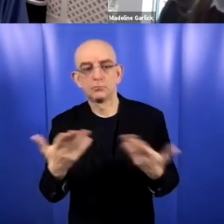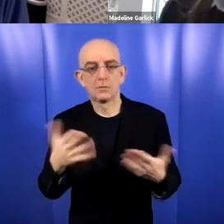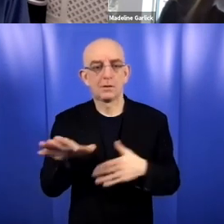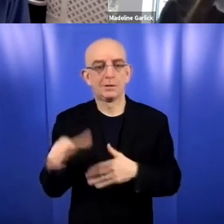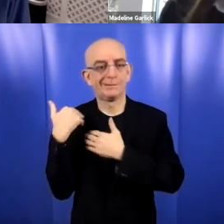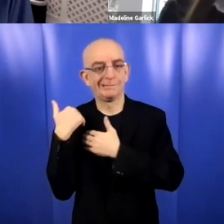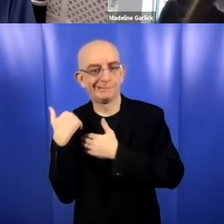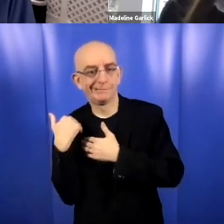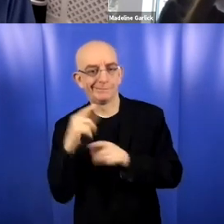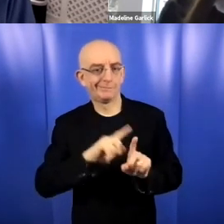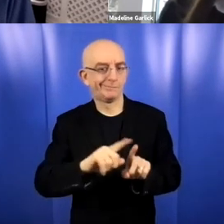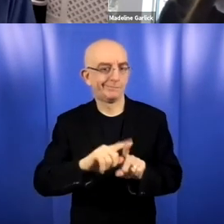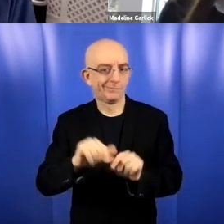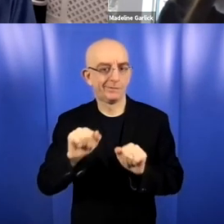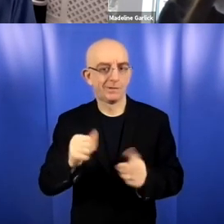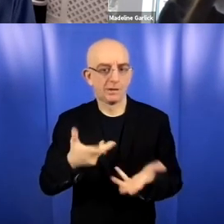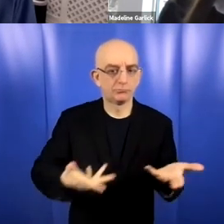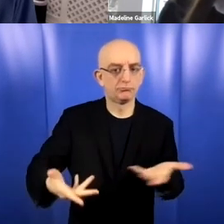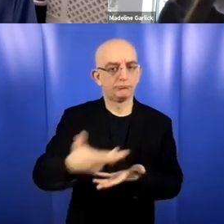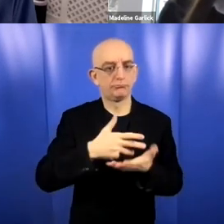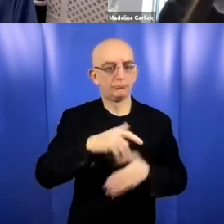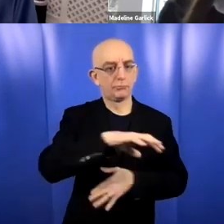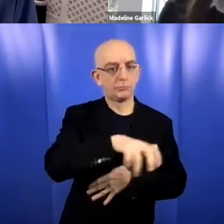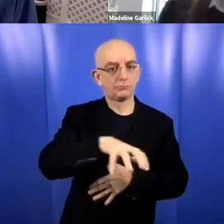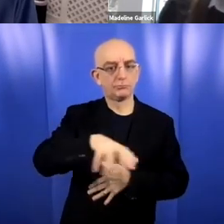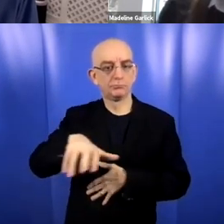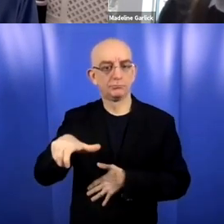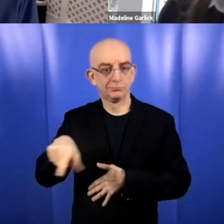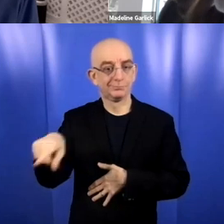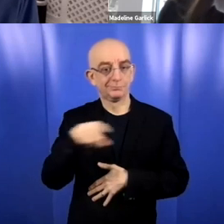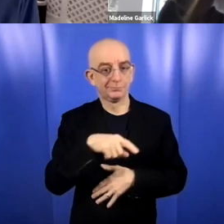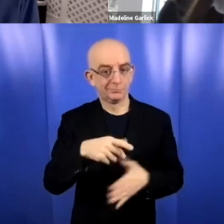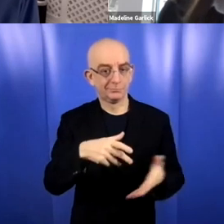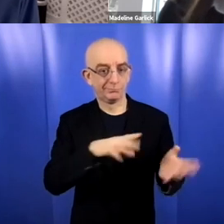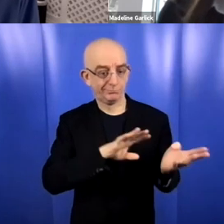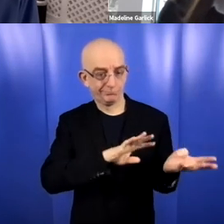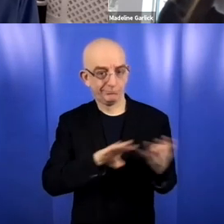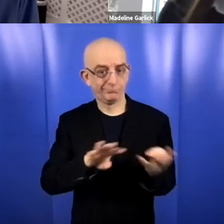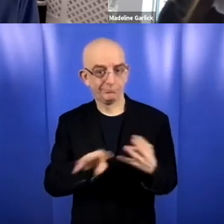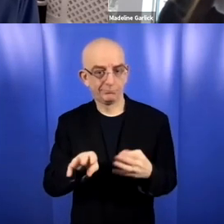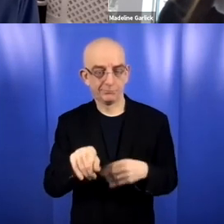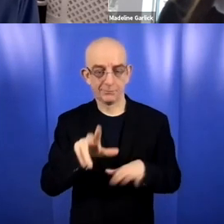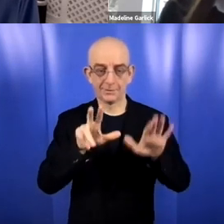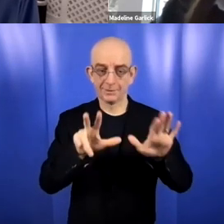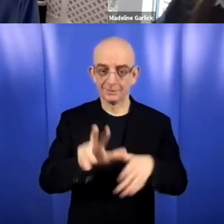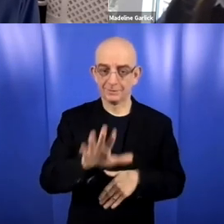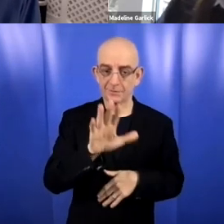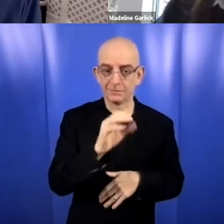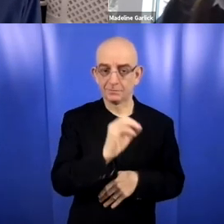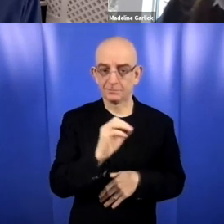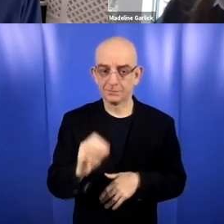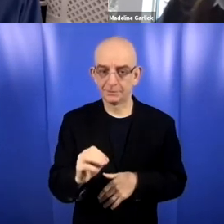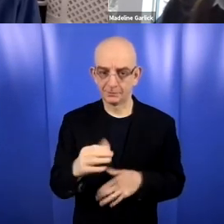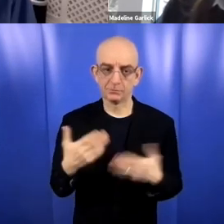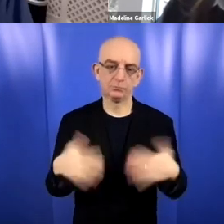UNHCR. I suppose to go back to the durable solution